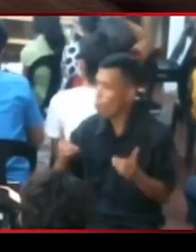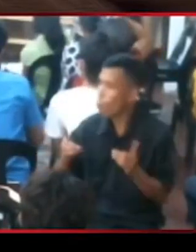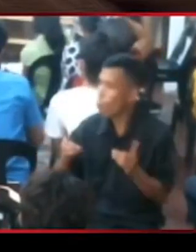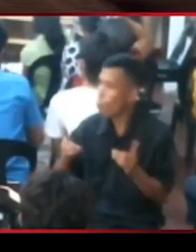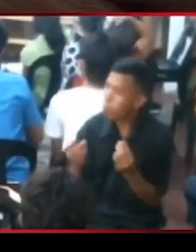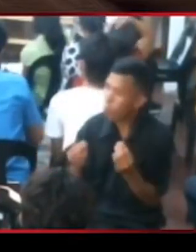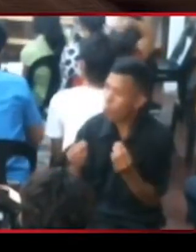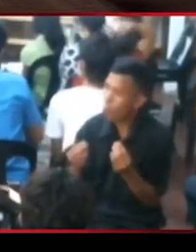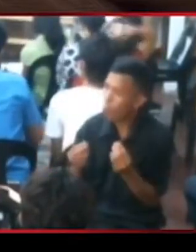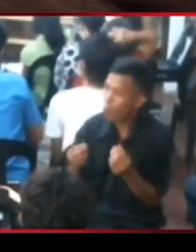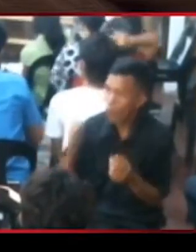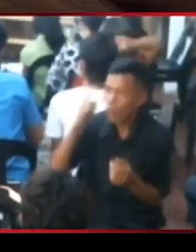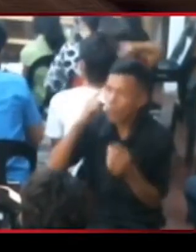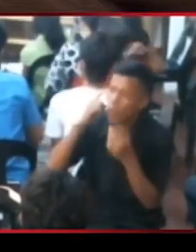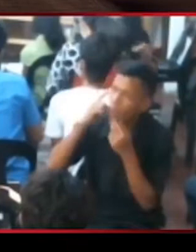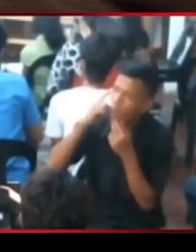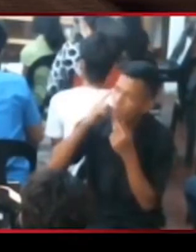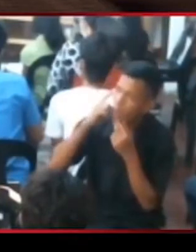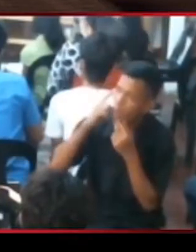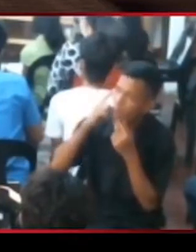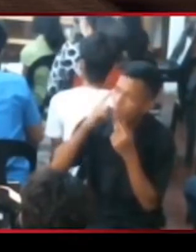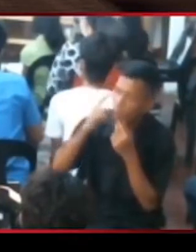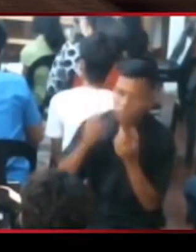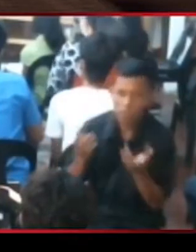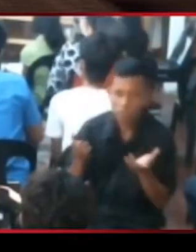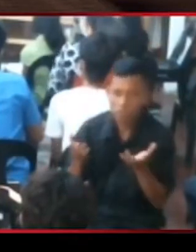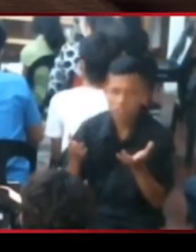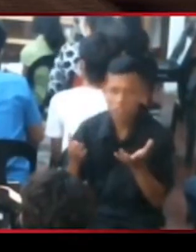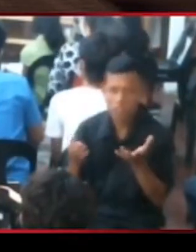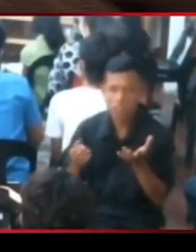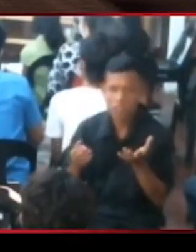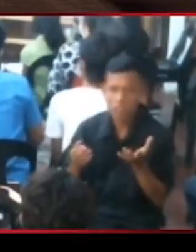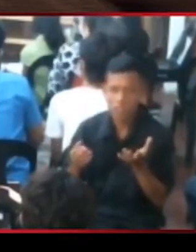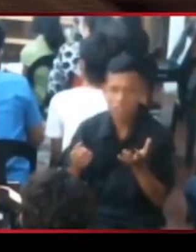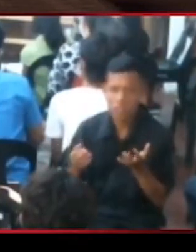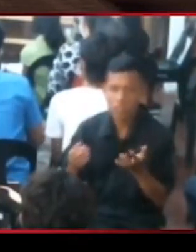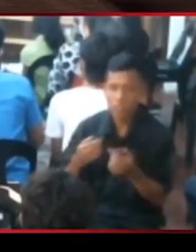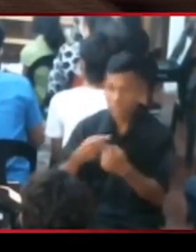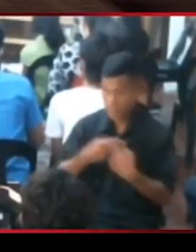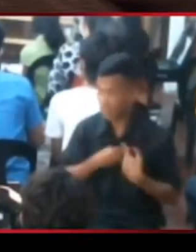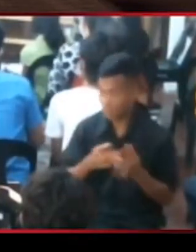Think about that. I don't know if that family was saved.